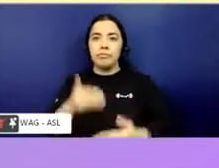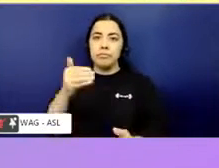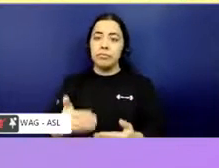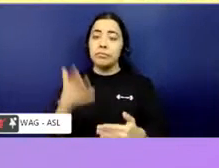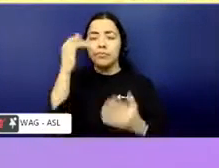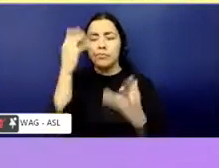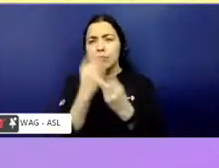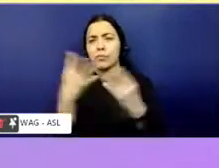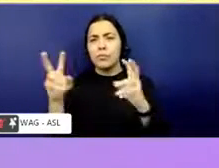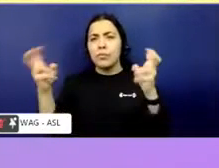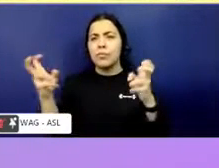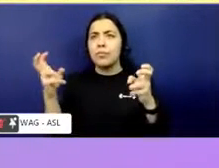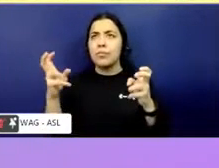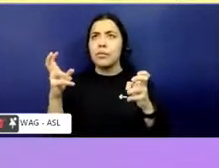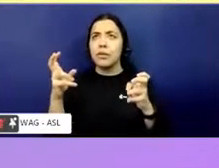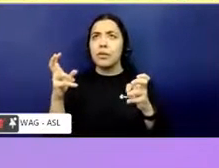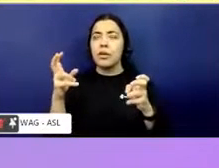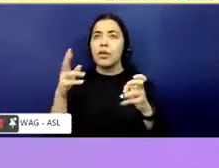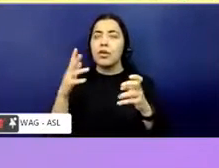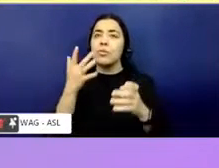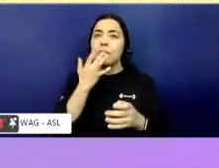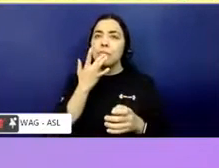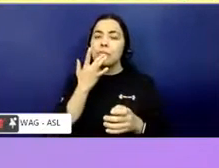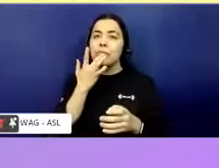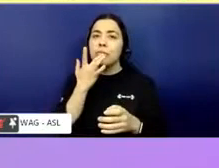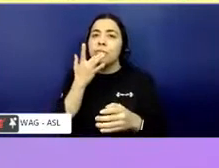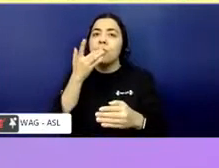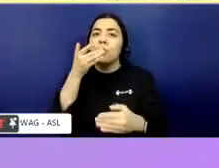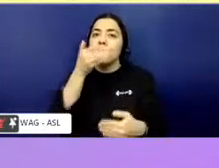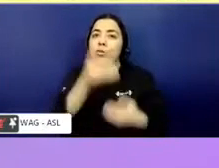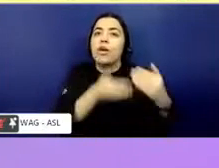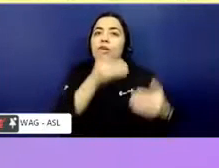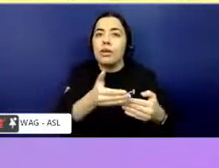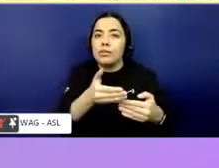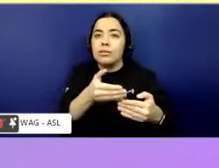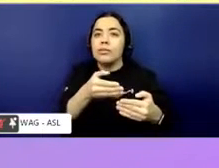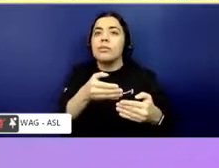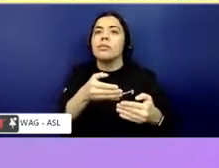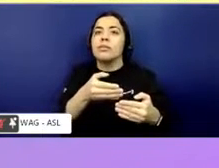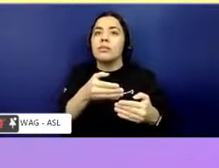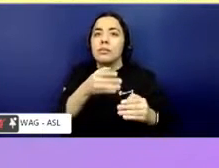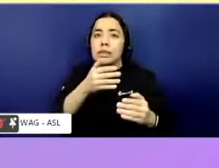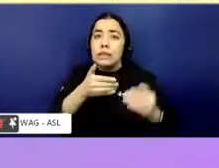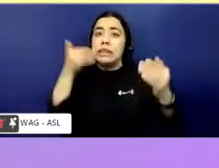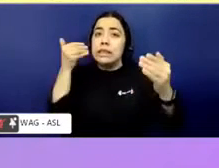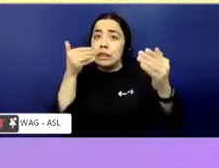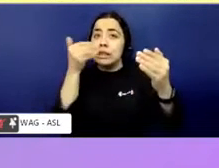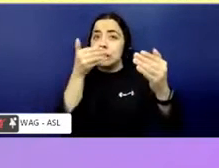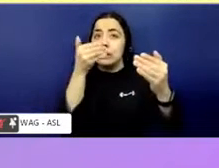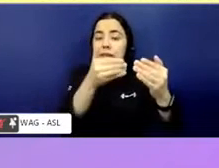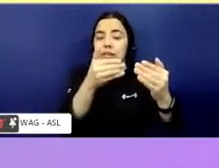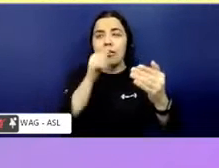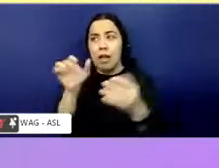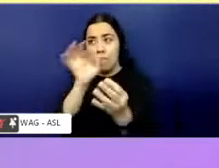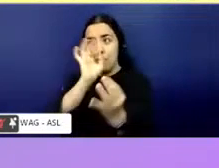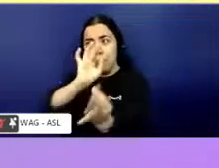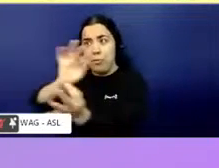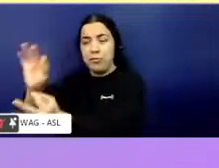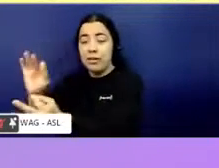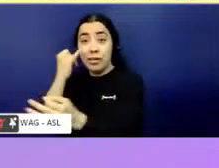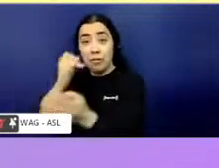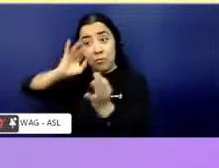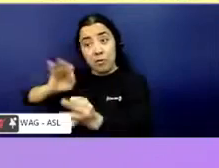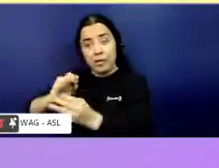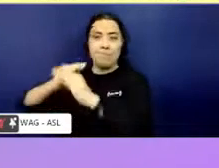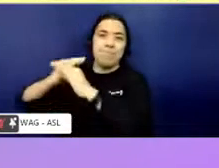saying, progress over perfection, it's what we need to work towards. And doing that means we have to sometimes meet